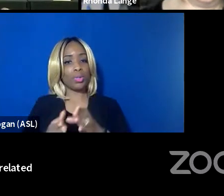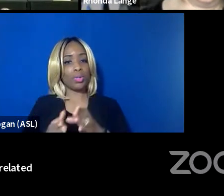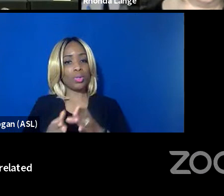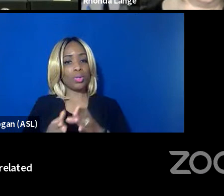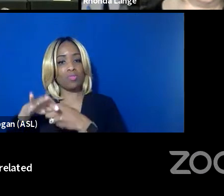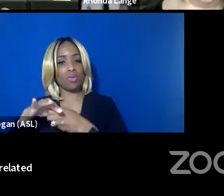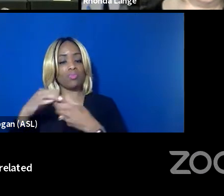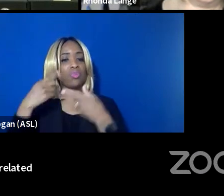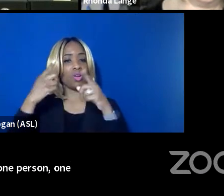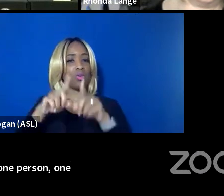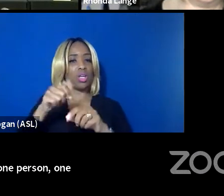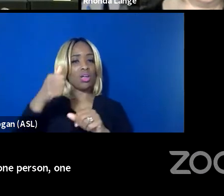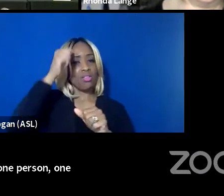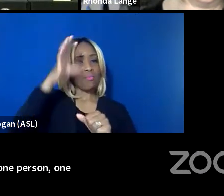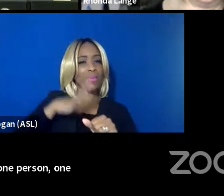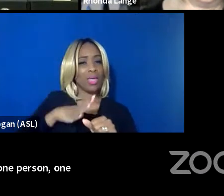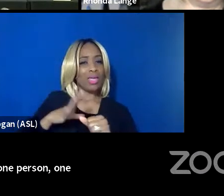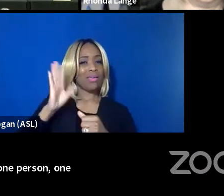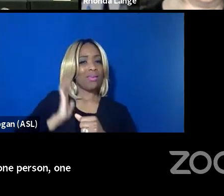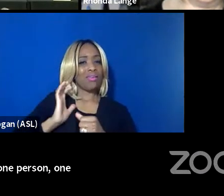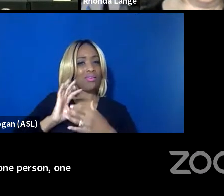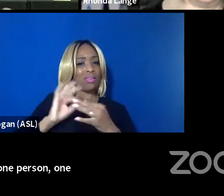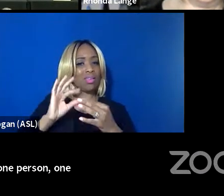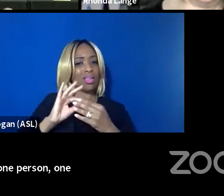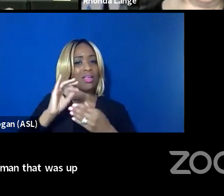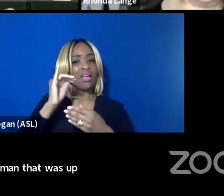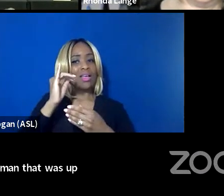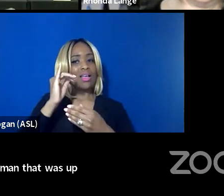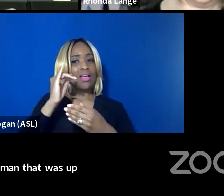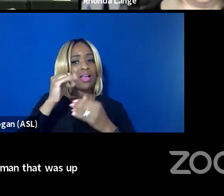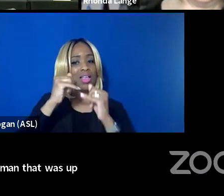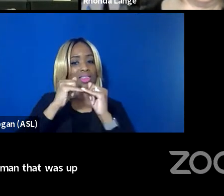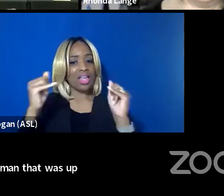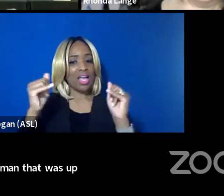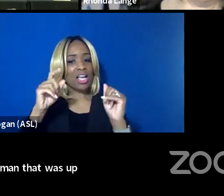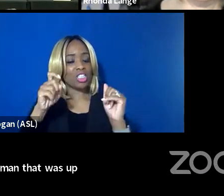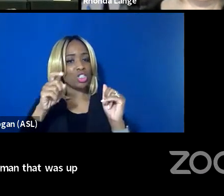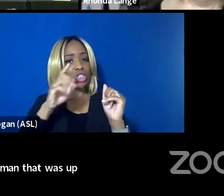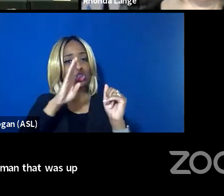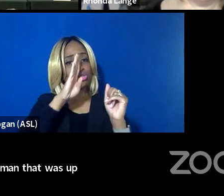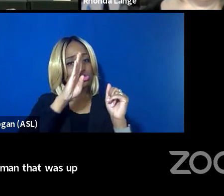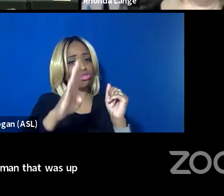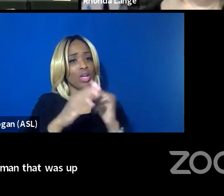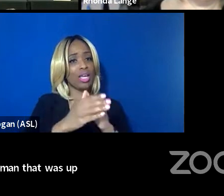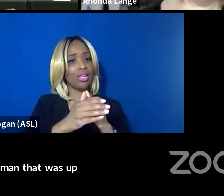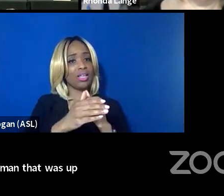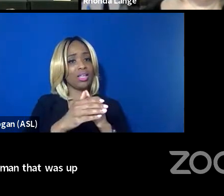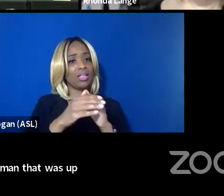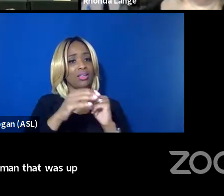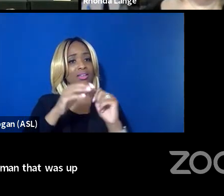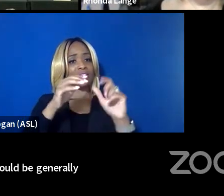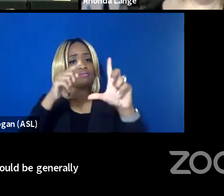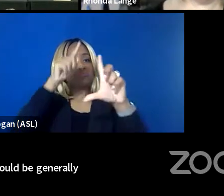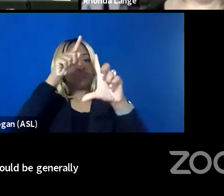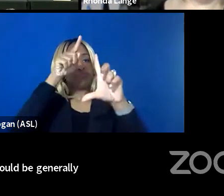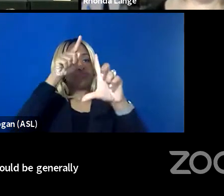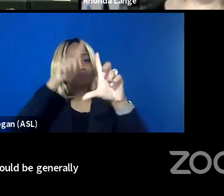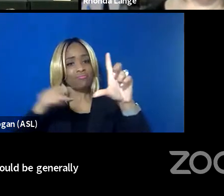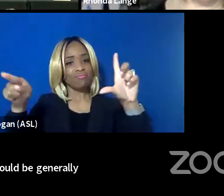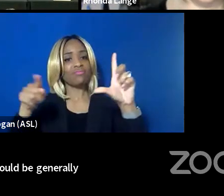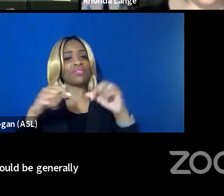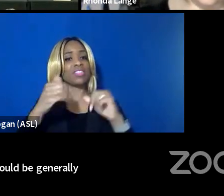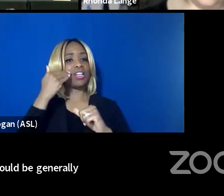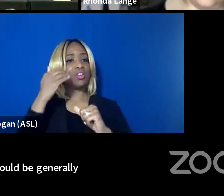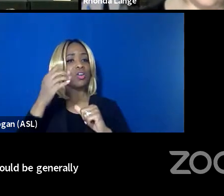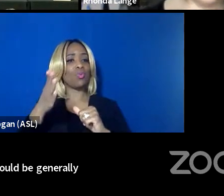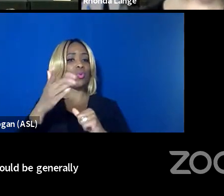agree with the gentleman that was up here earlier that the lines should be generally straight lines at right angles from each other. I know that you're going to